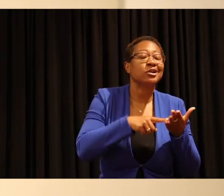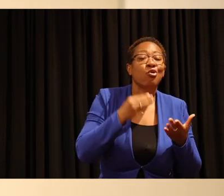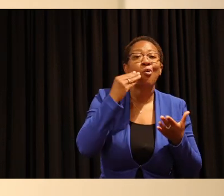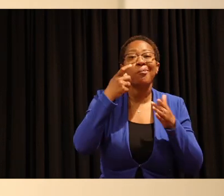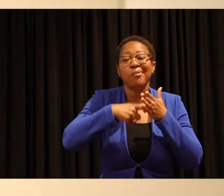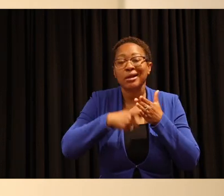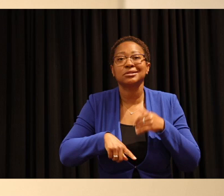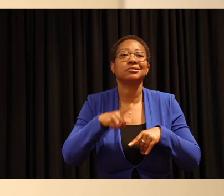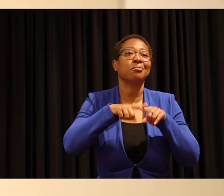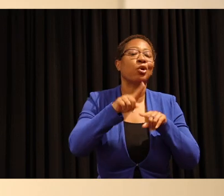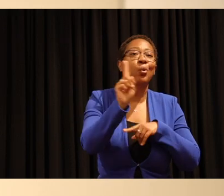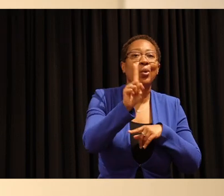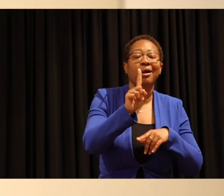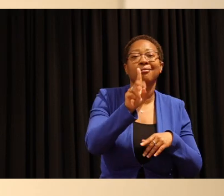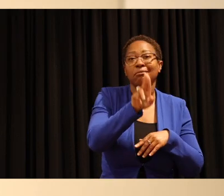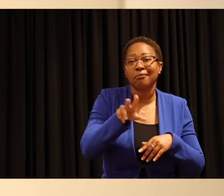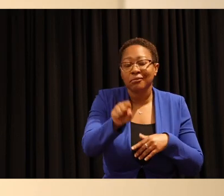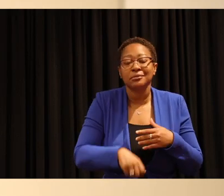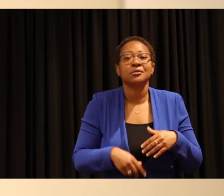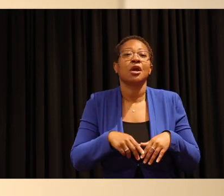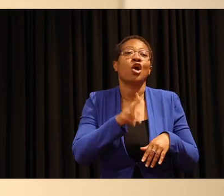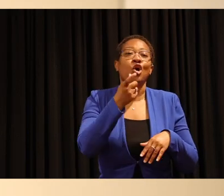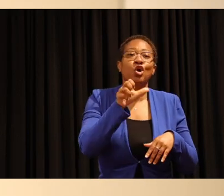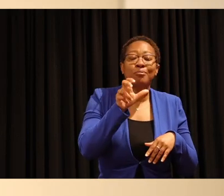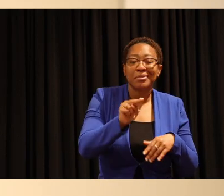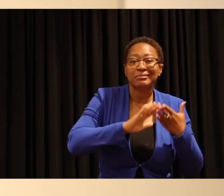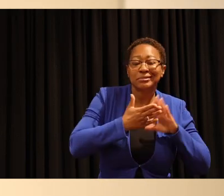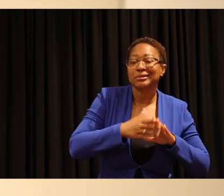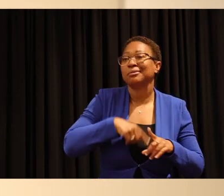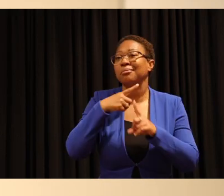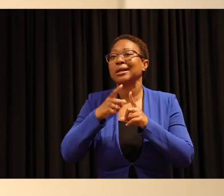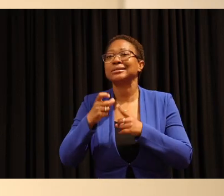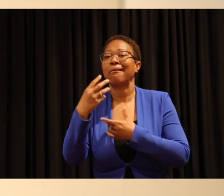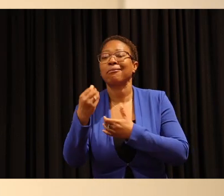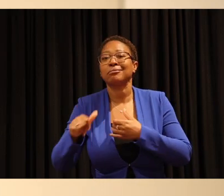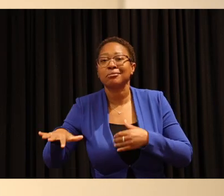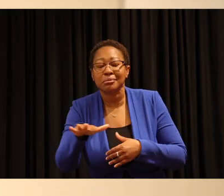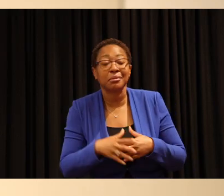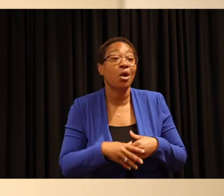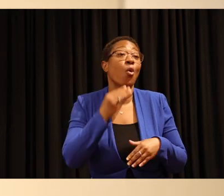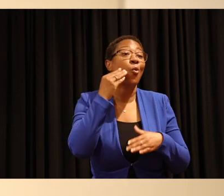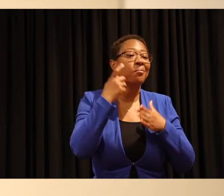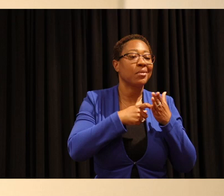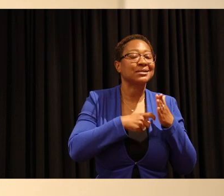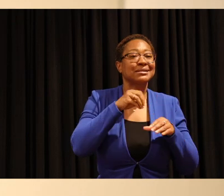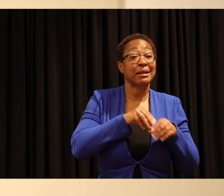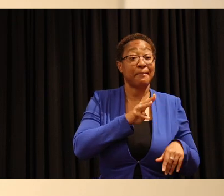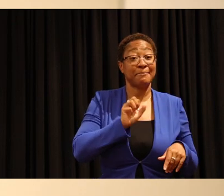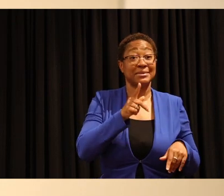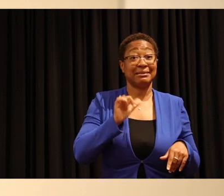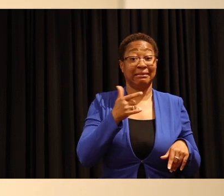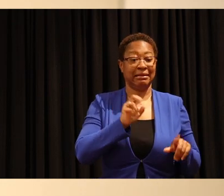are different in different parts of our state and different, you know, urban to suburban, the home prices. In the city of